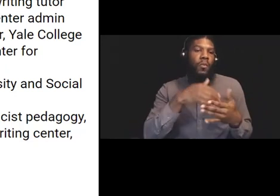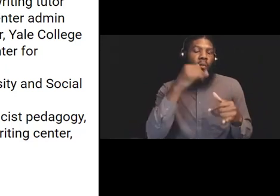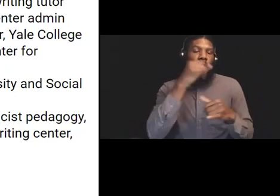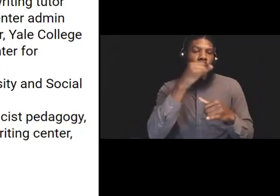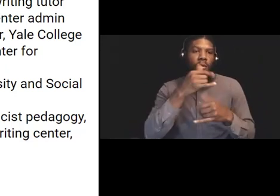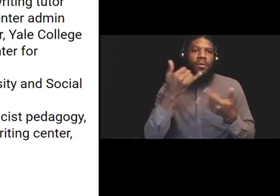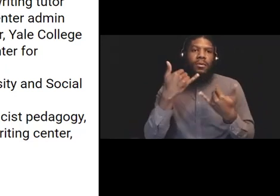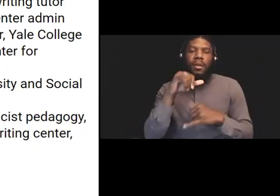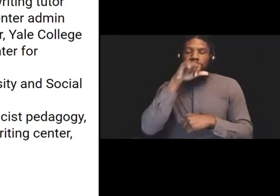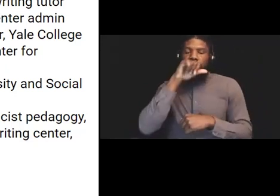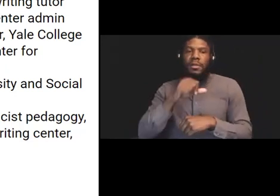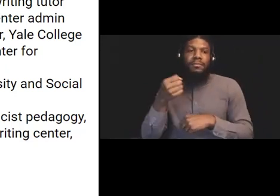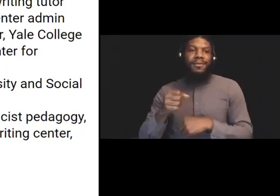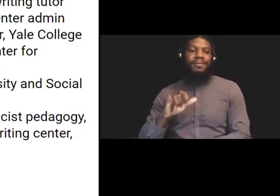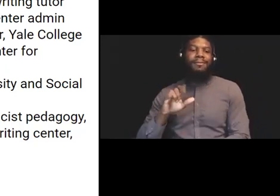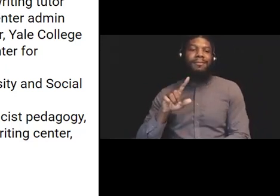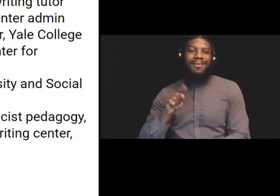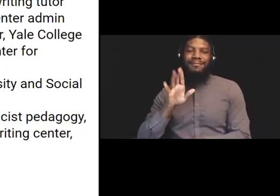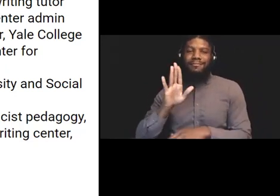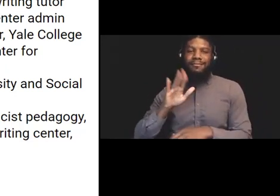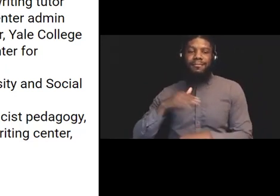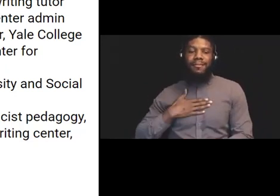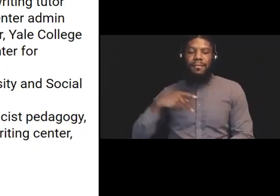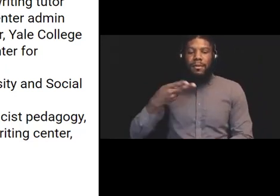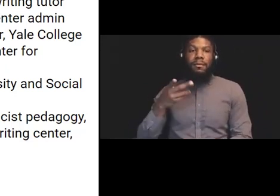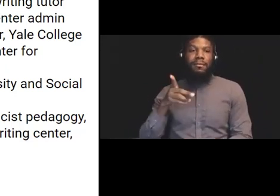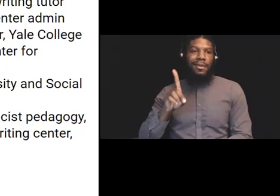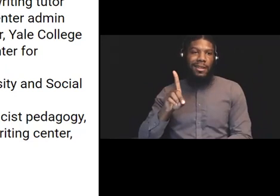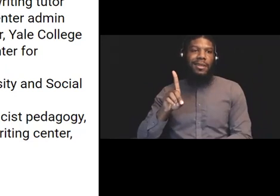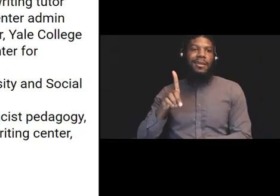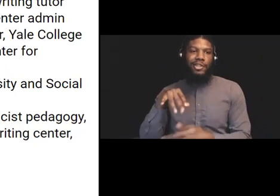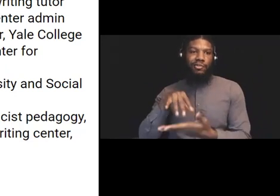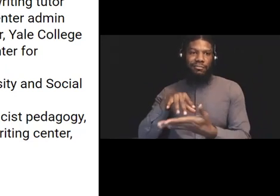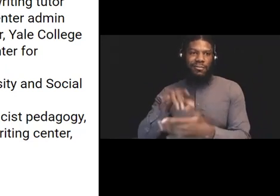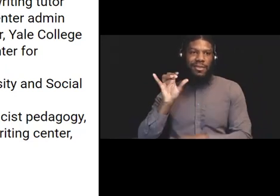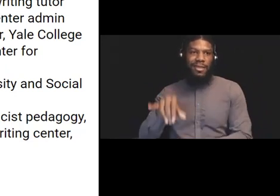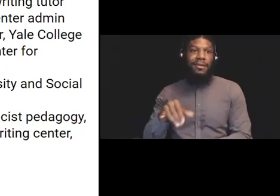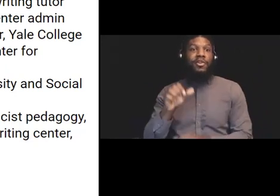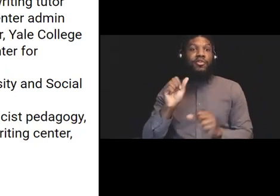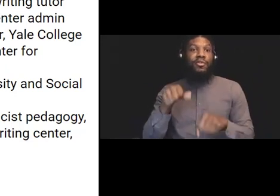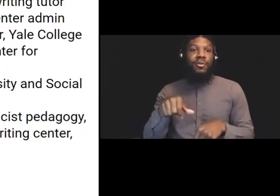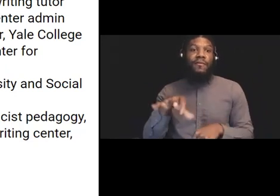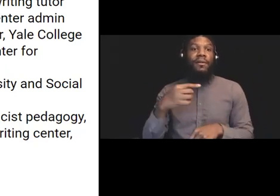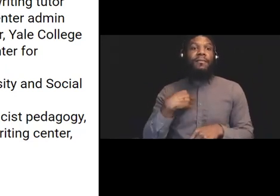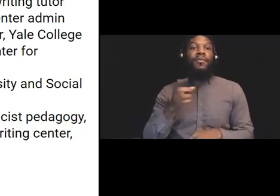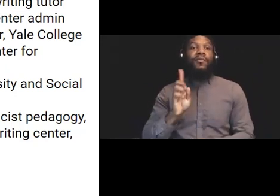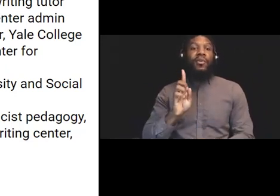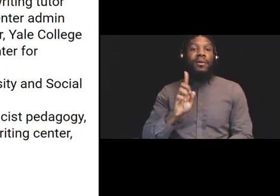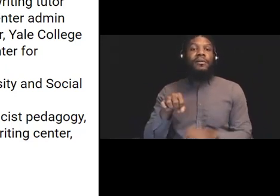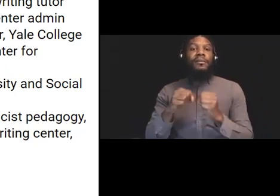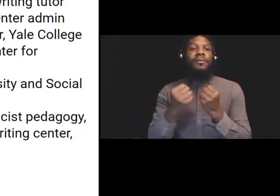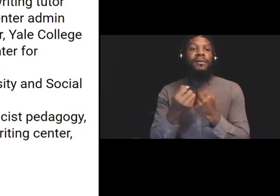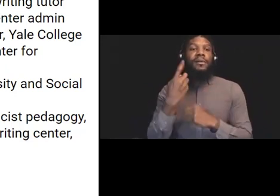of Southern Lit, which was the focus of my PhD studies. So you'll also find me at the Society for the Study of Southern